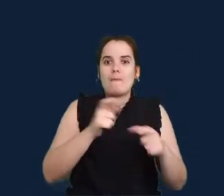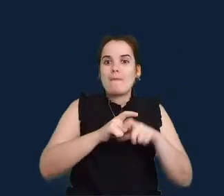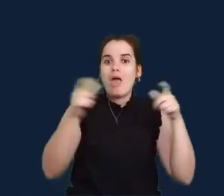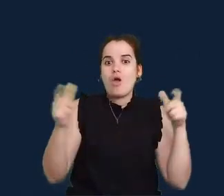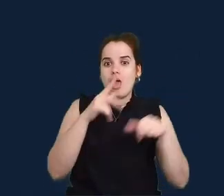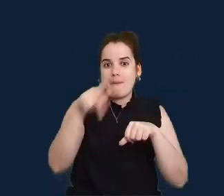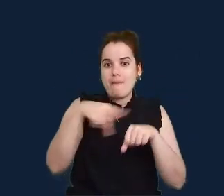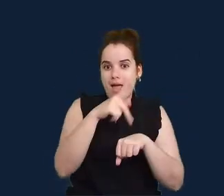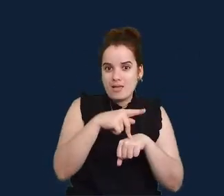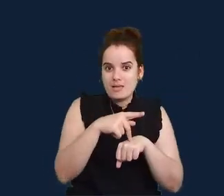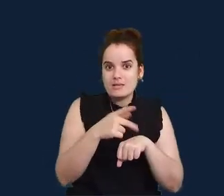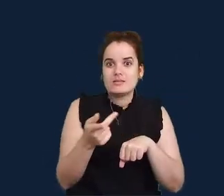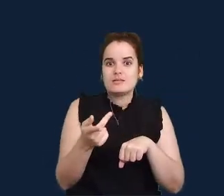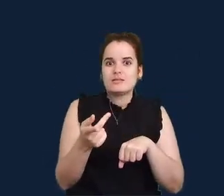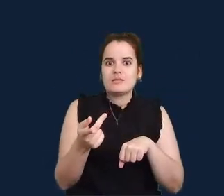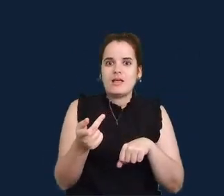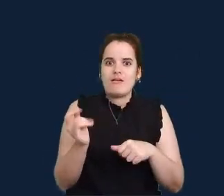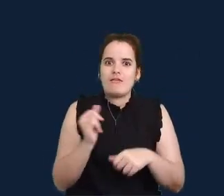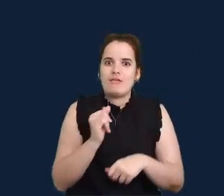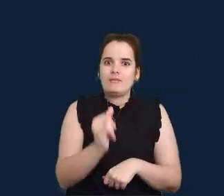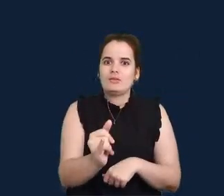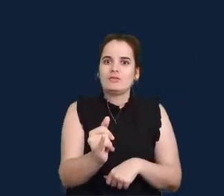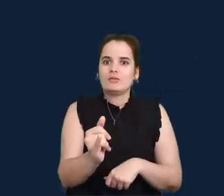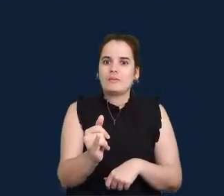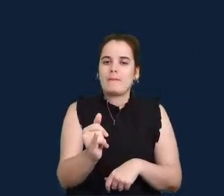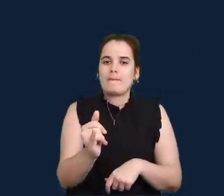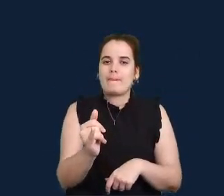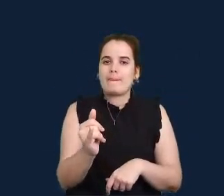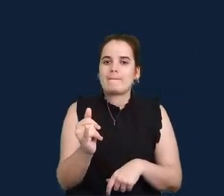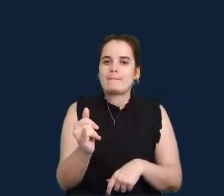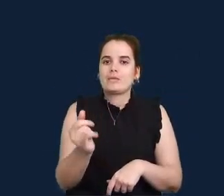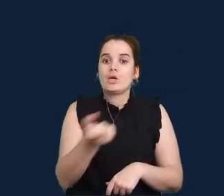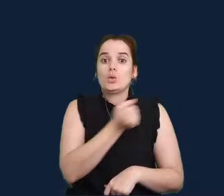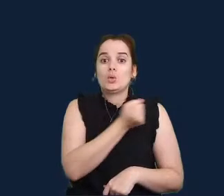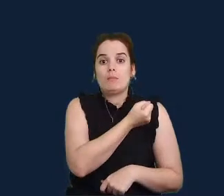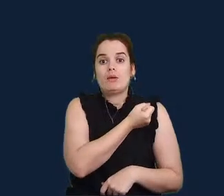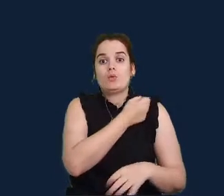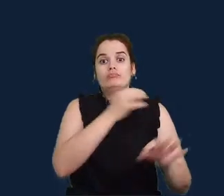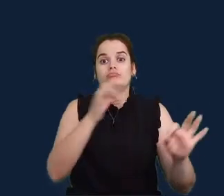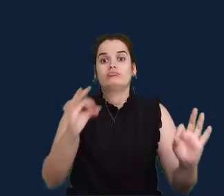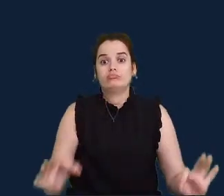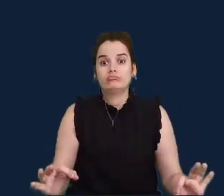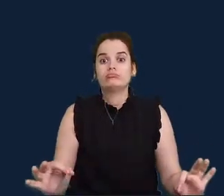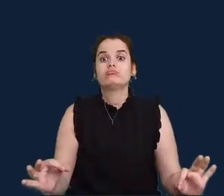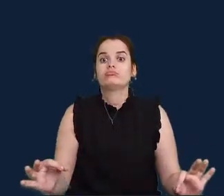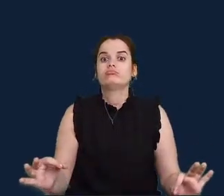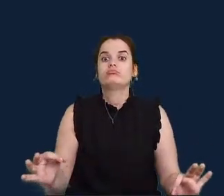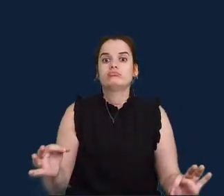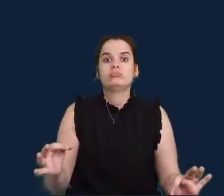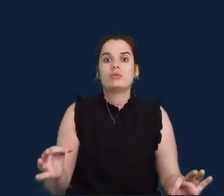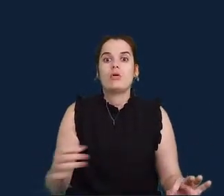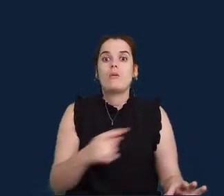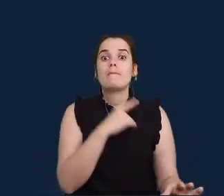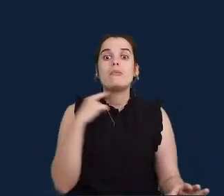number of accurate numbers. But I'm talking in terms of communication. So